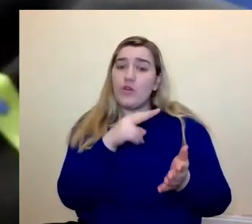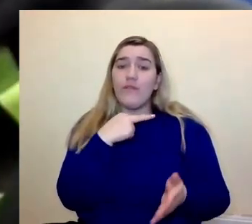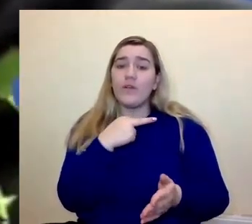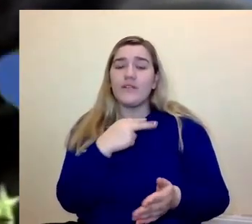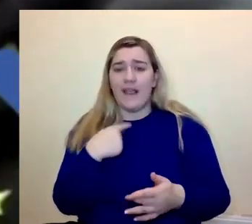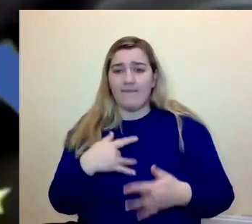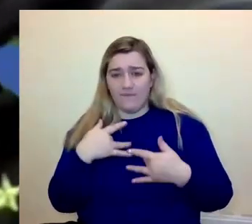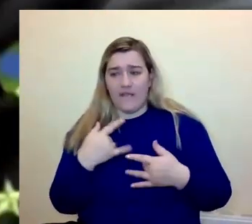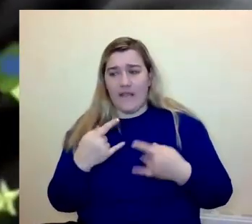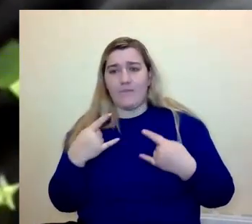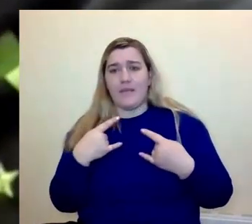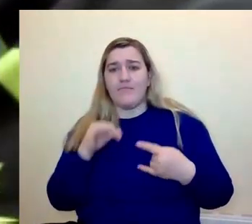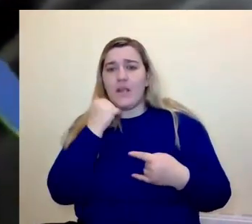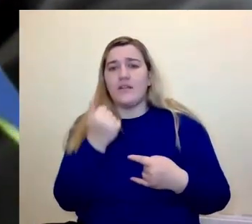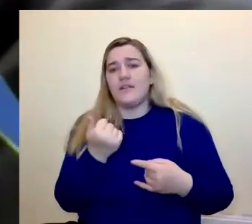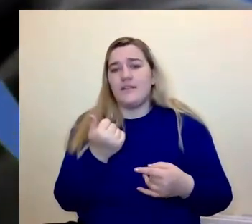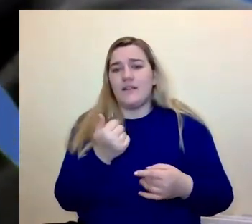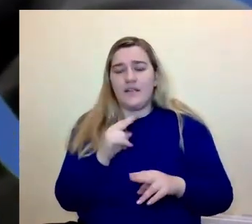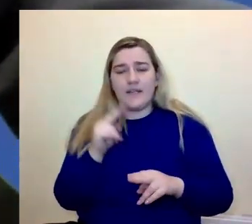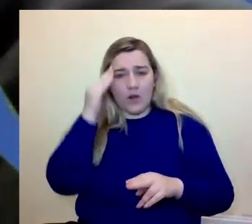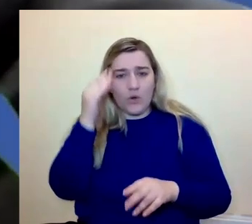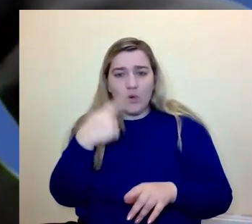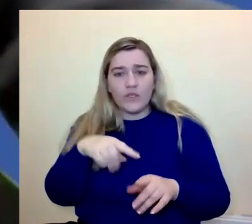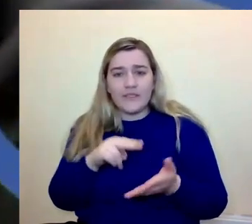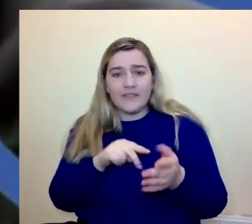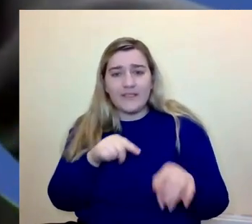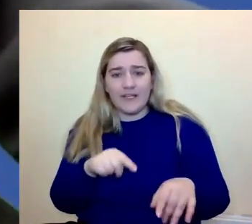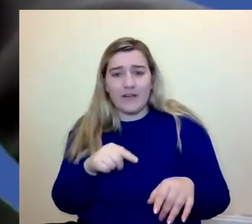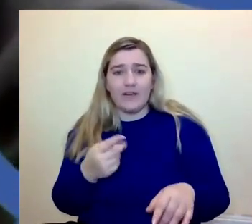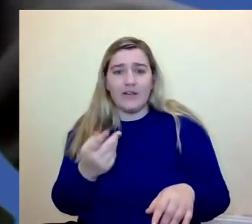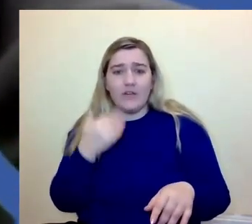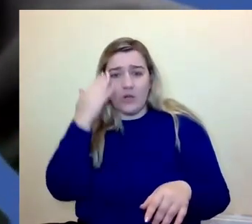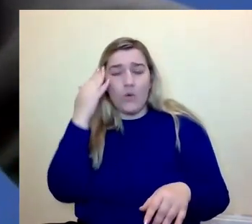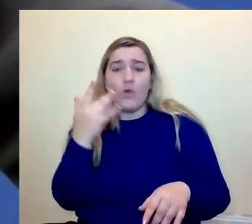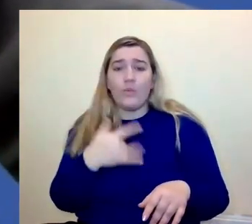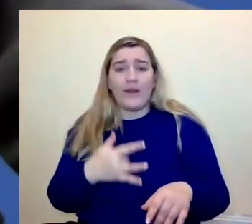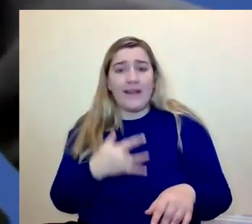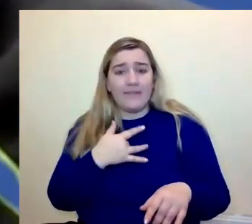the people won't know what's there. They won't know what's out there. Different services.